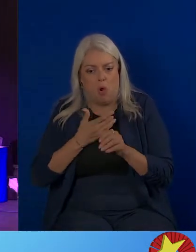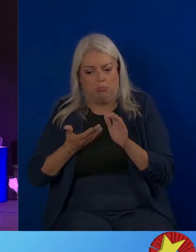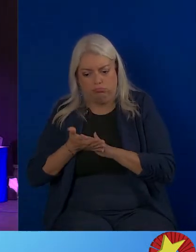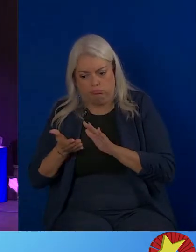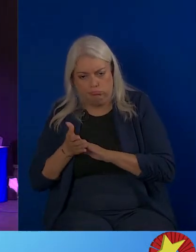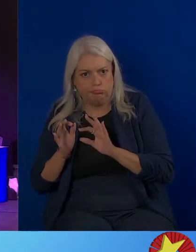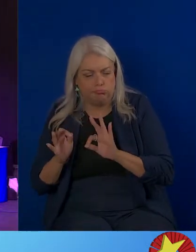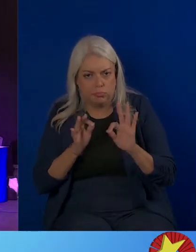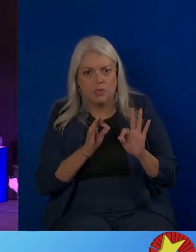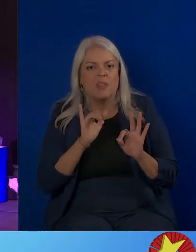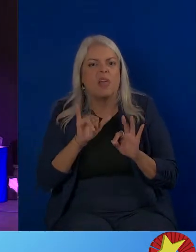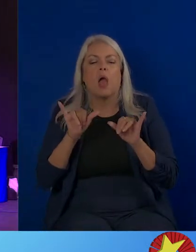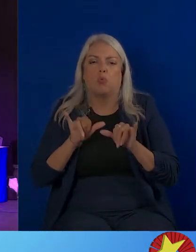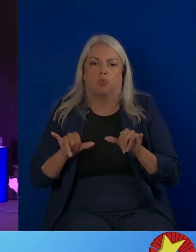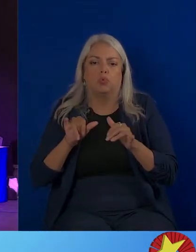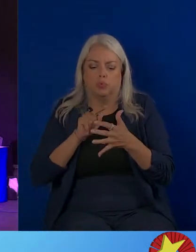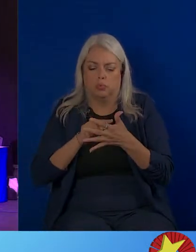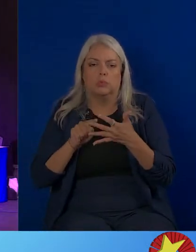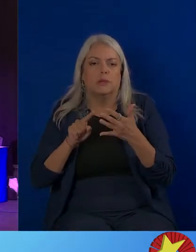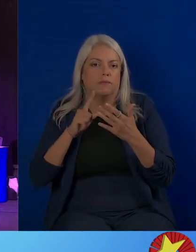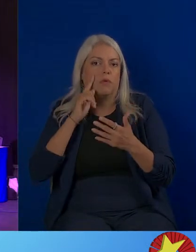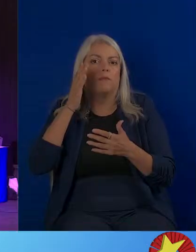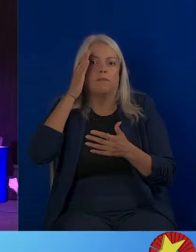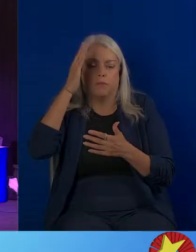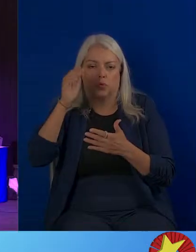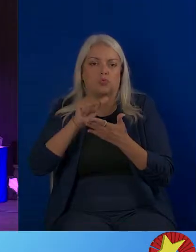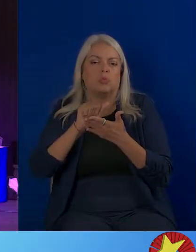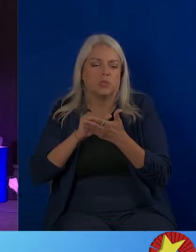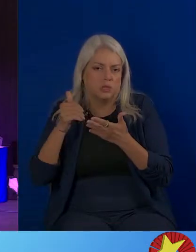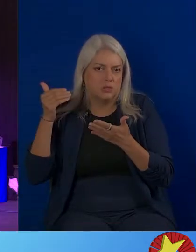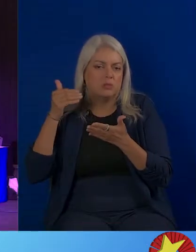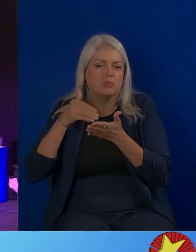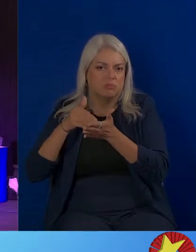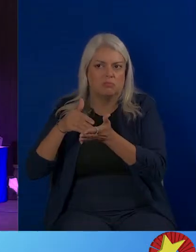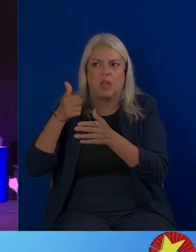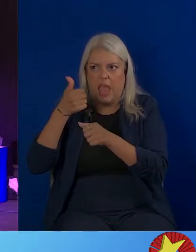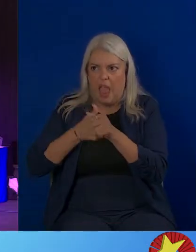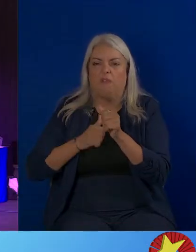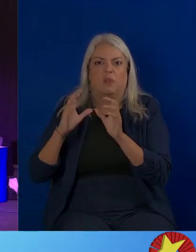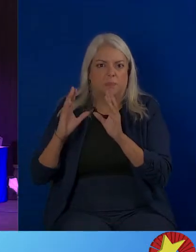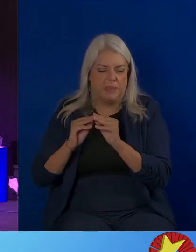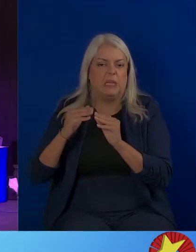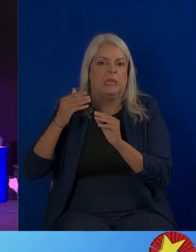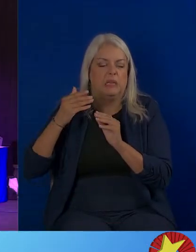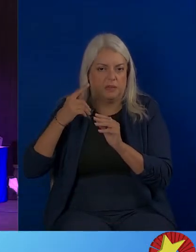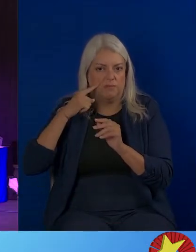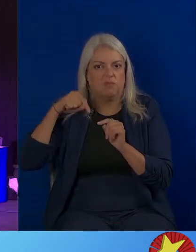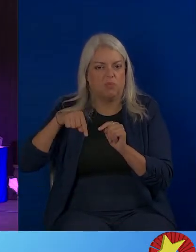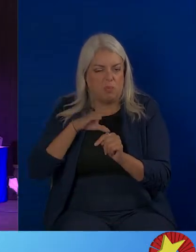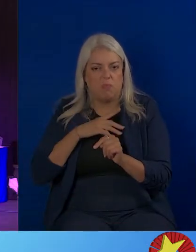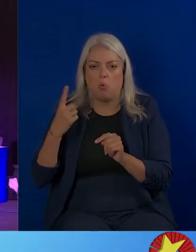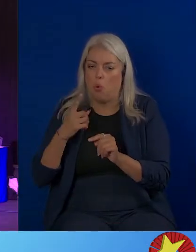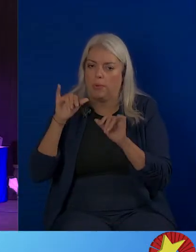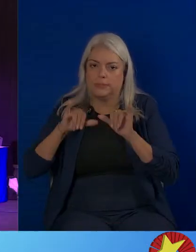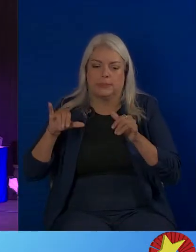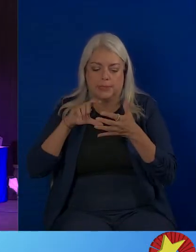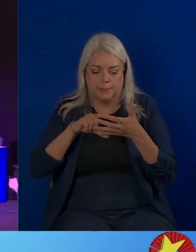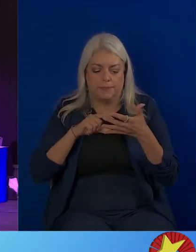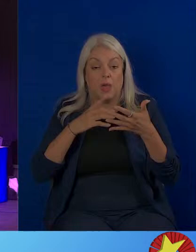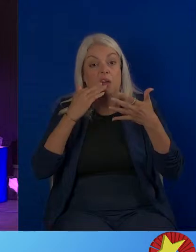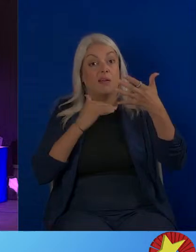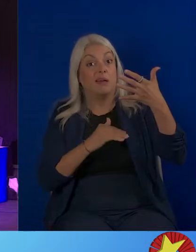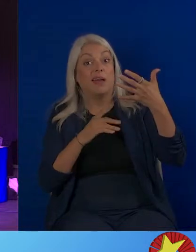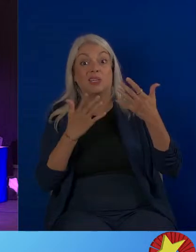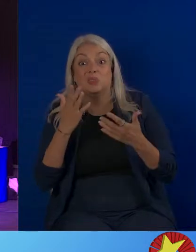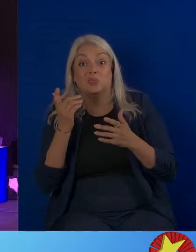very routine item that you'll see on future agendas, probably almost every agenda. Donations is something that is also a very